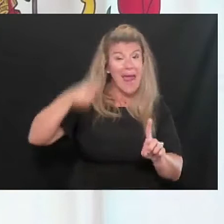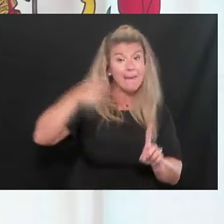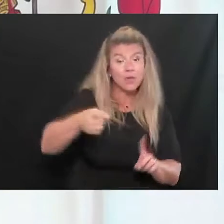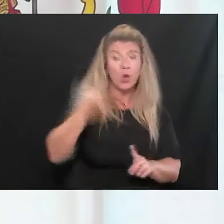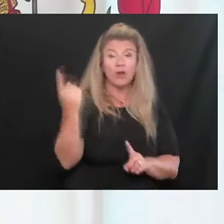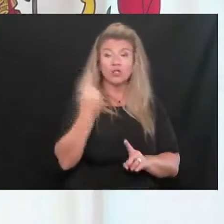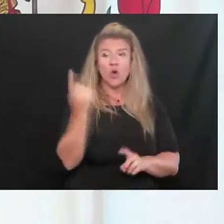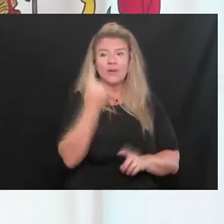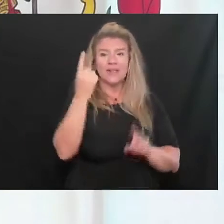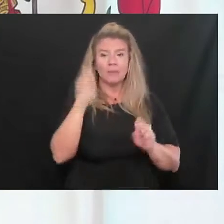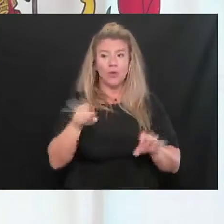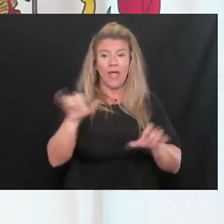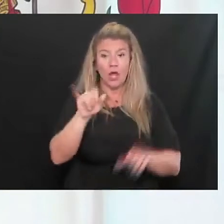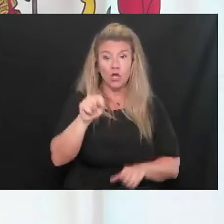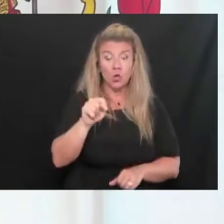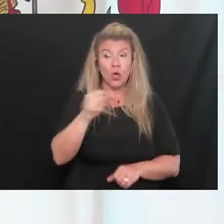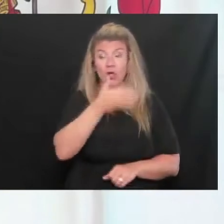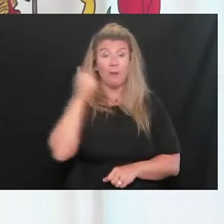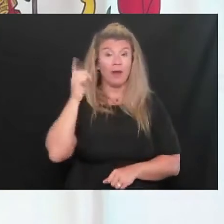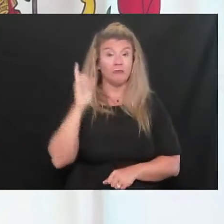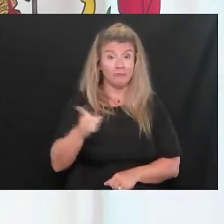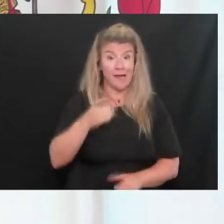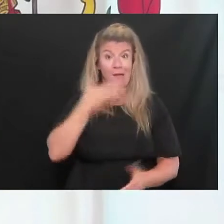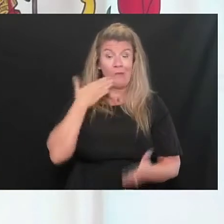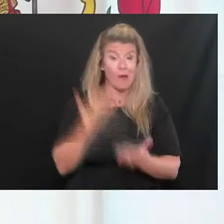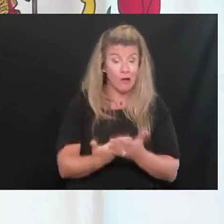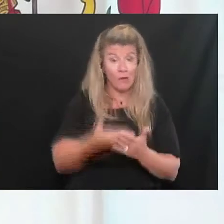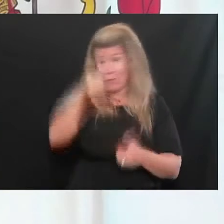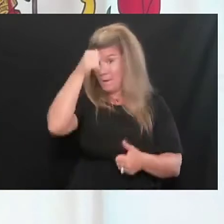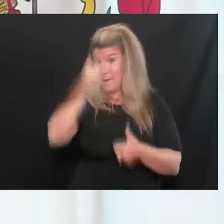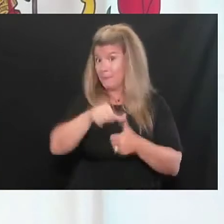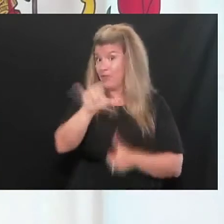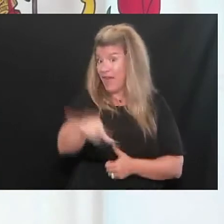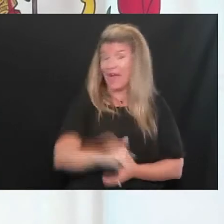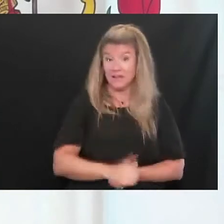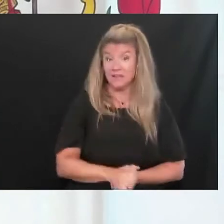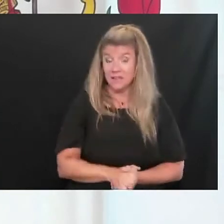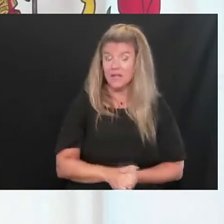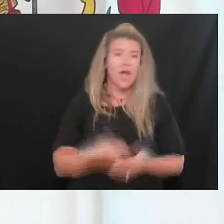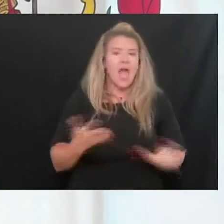you can do, and you better damn well always remember that. Well, maybe